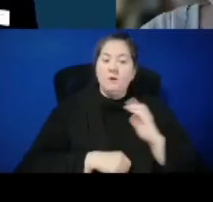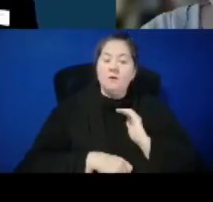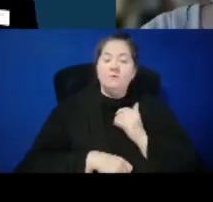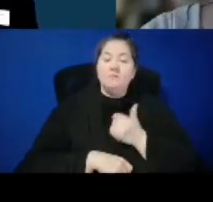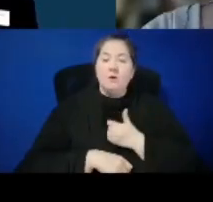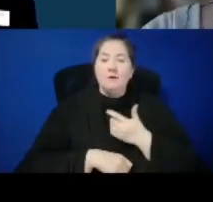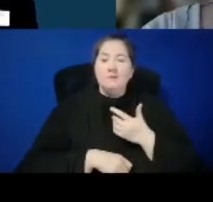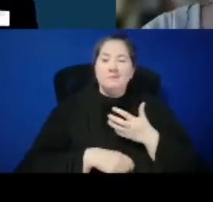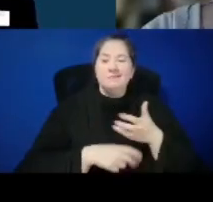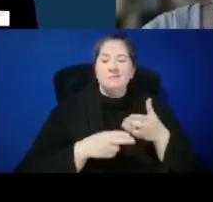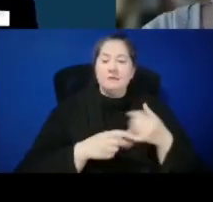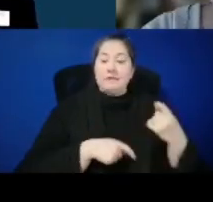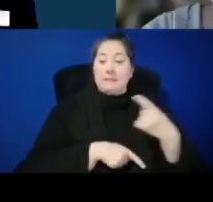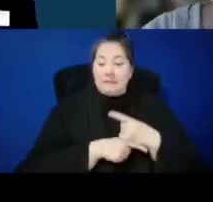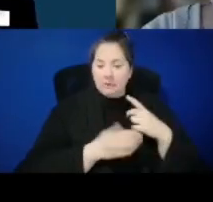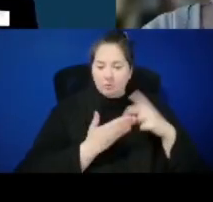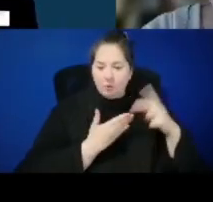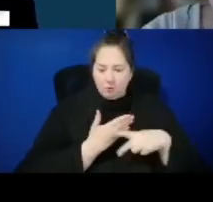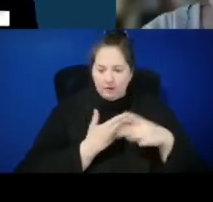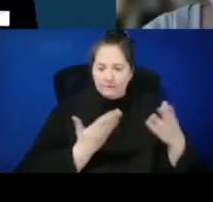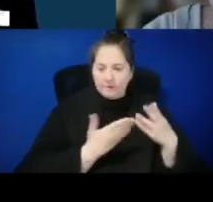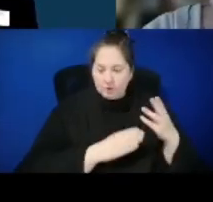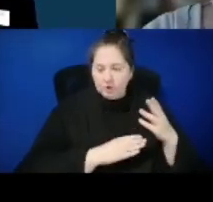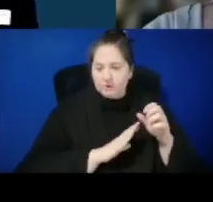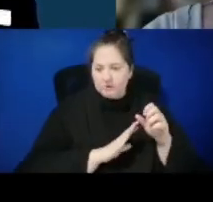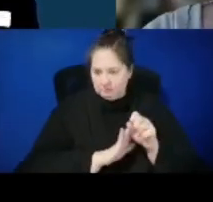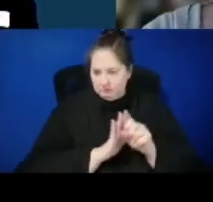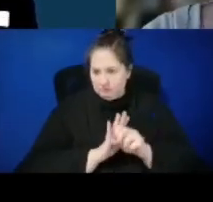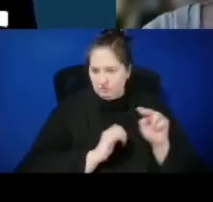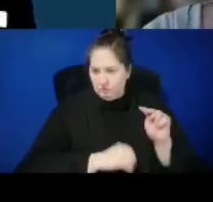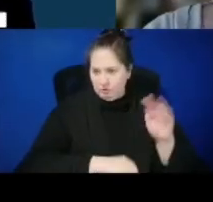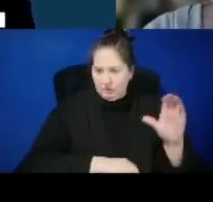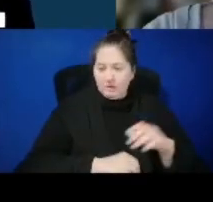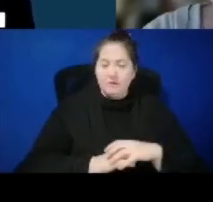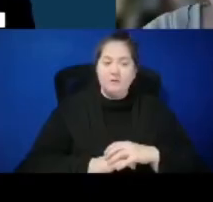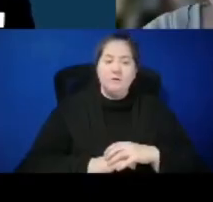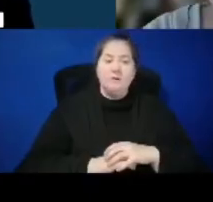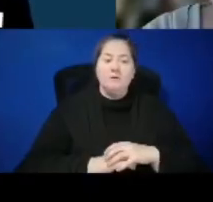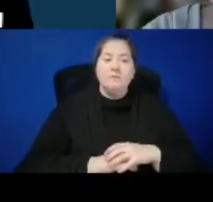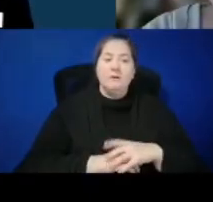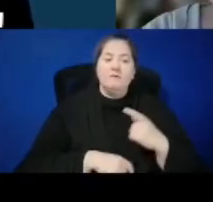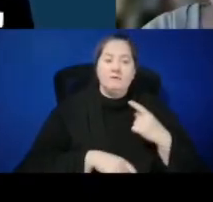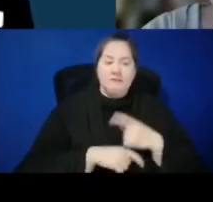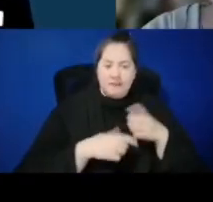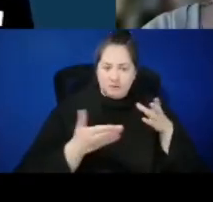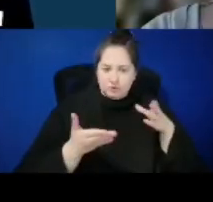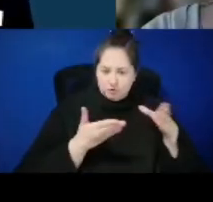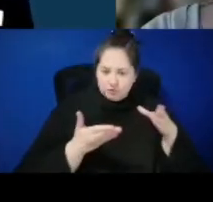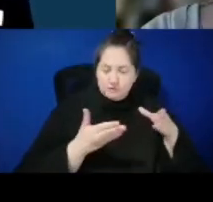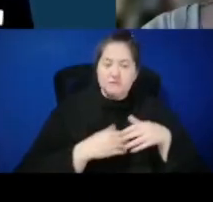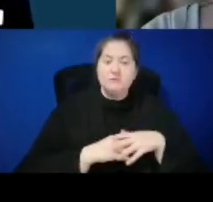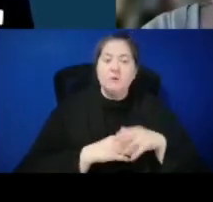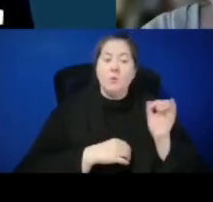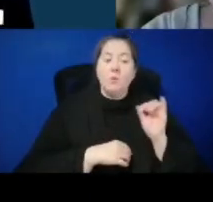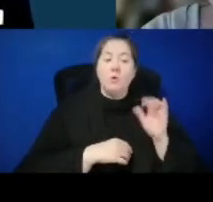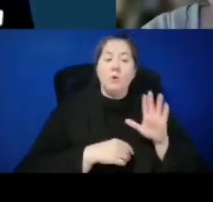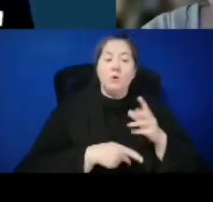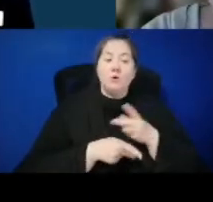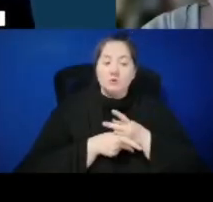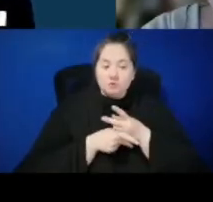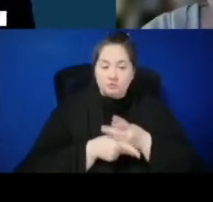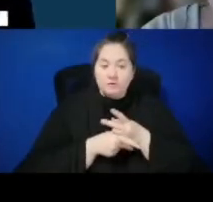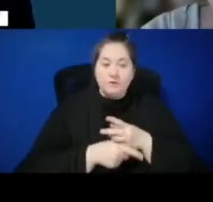it's referred to as a day program in the state of North Carolina, but basically they provide meaningful day services. And also her